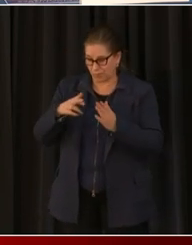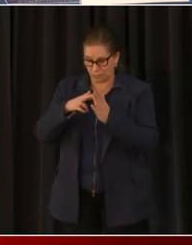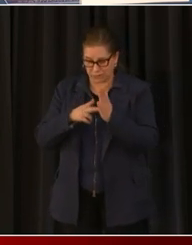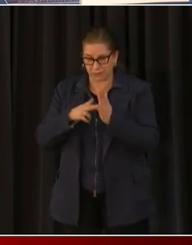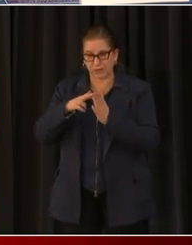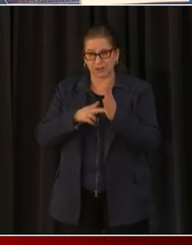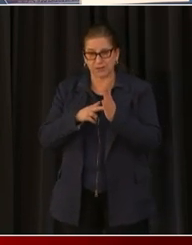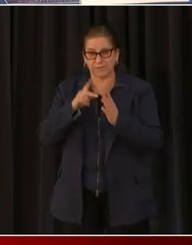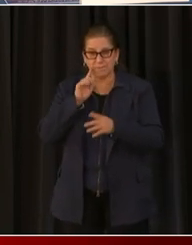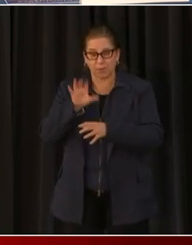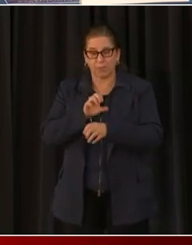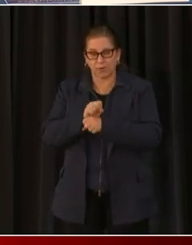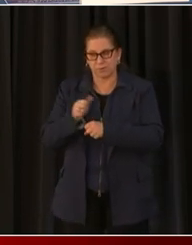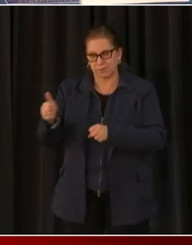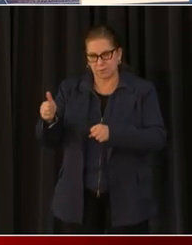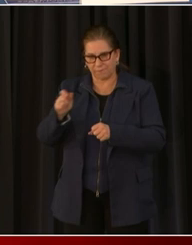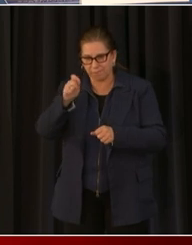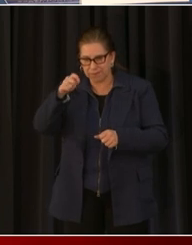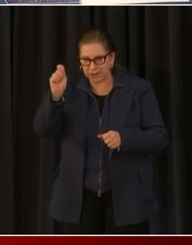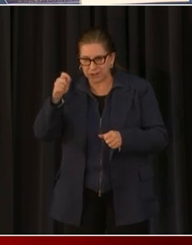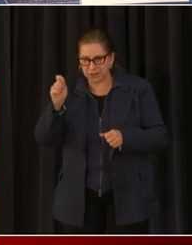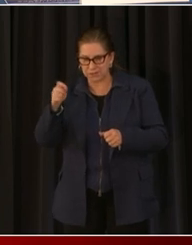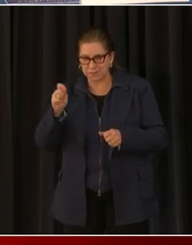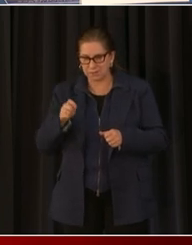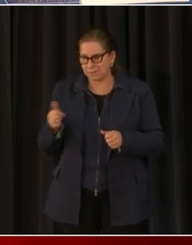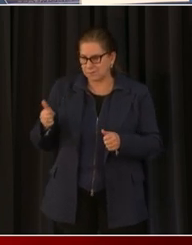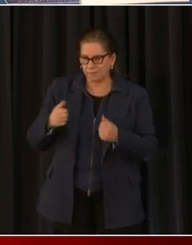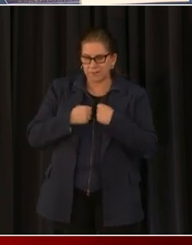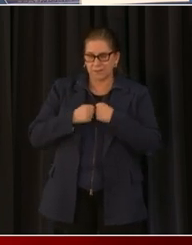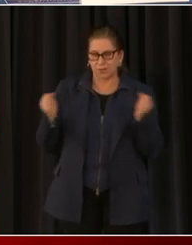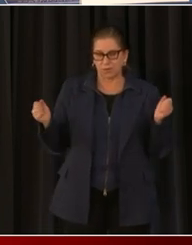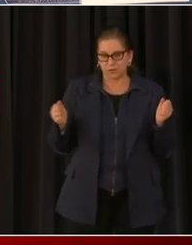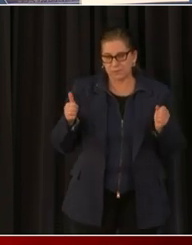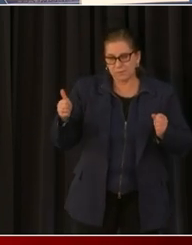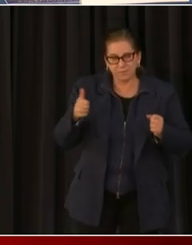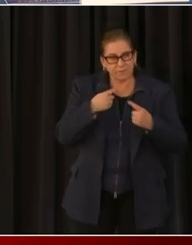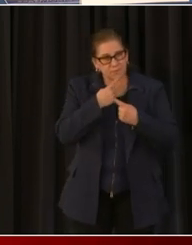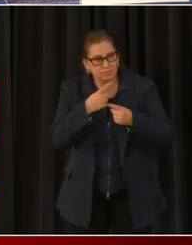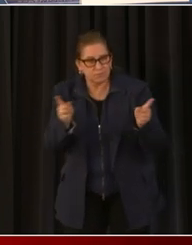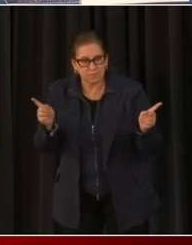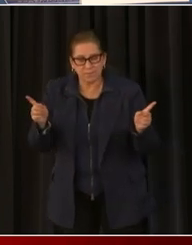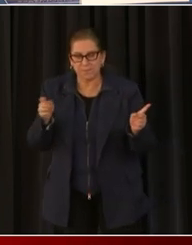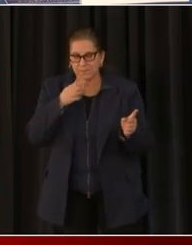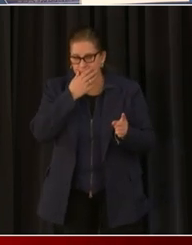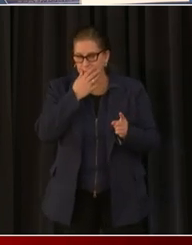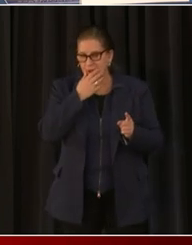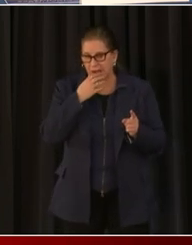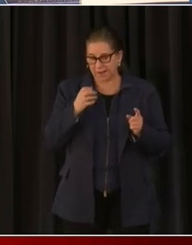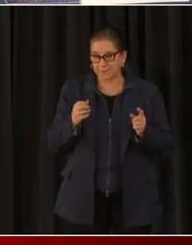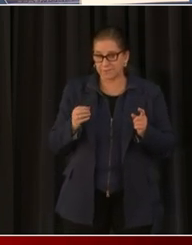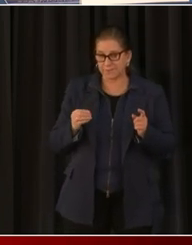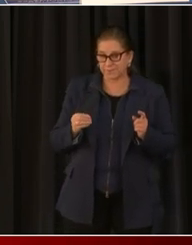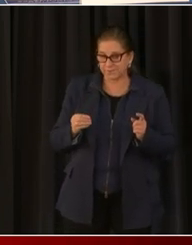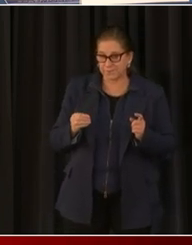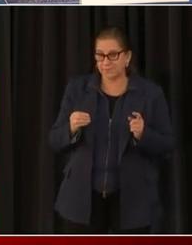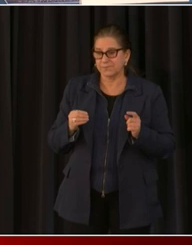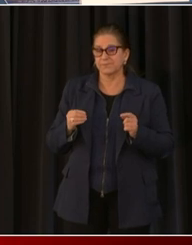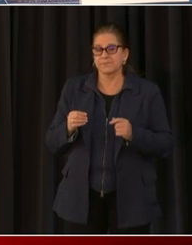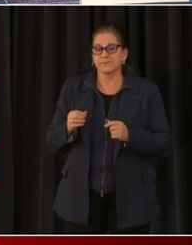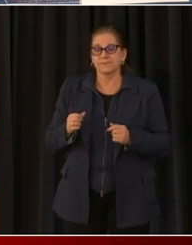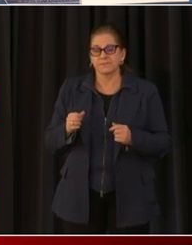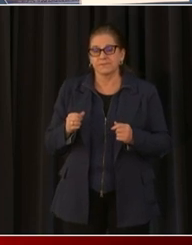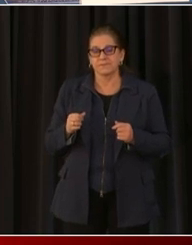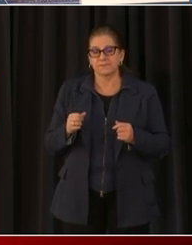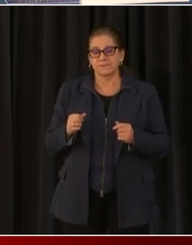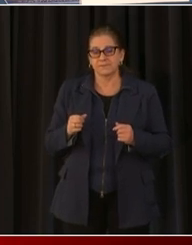on the Vaccinate.dc.gov site, or when being vaccinated by their healthcare provider if